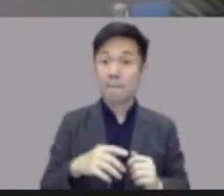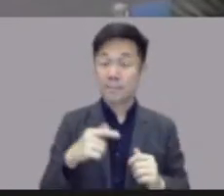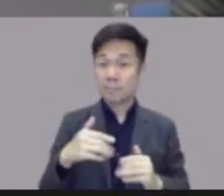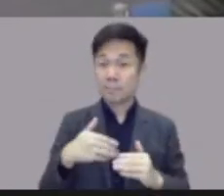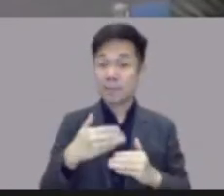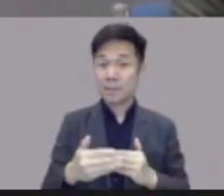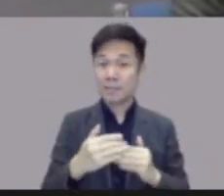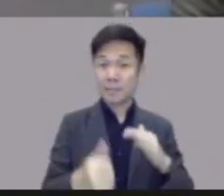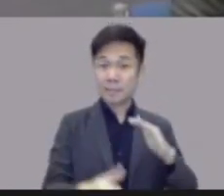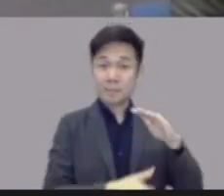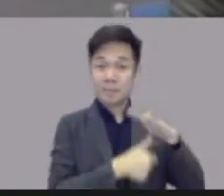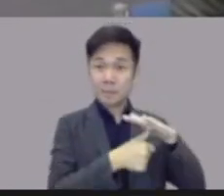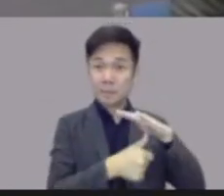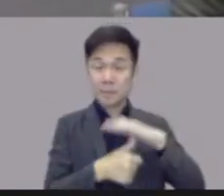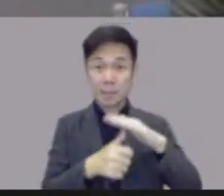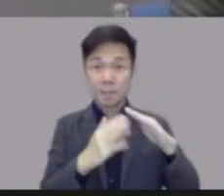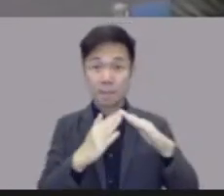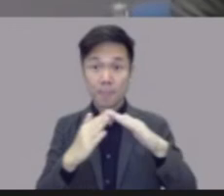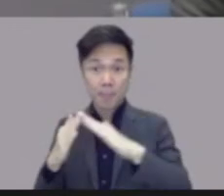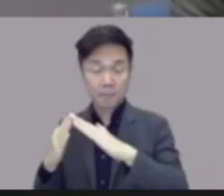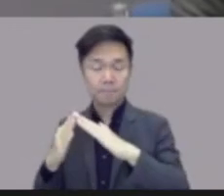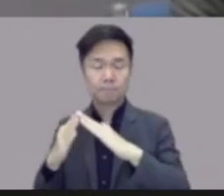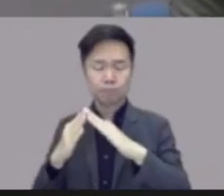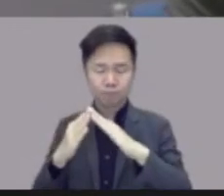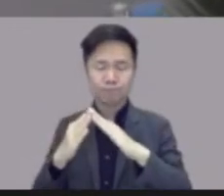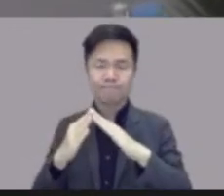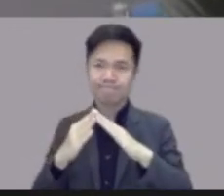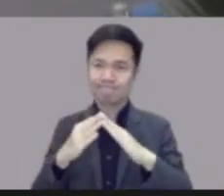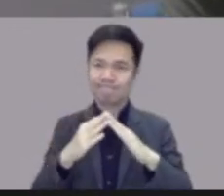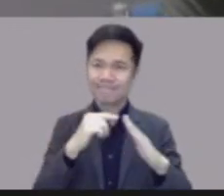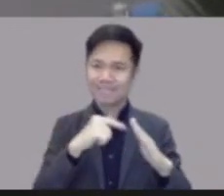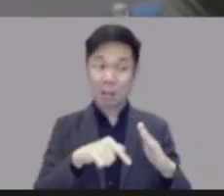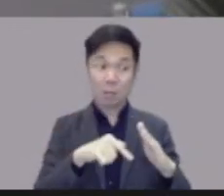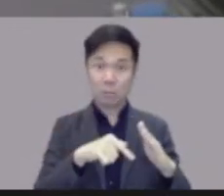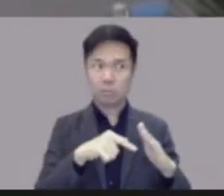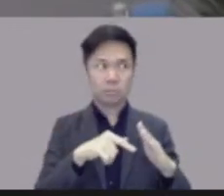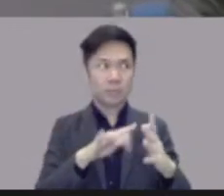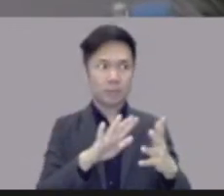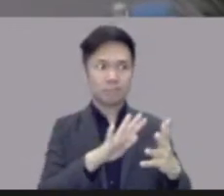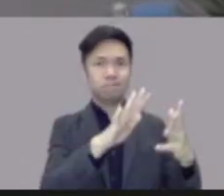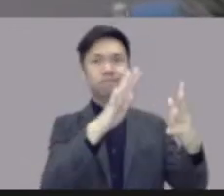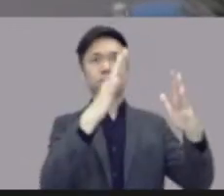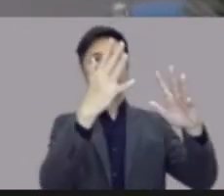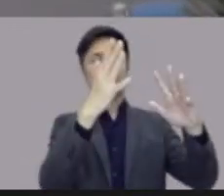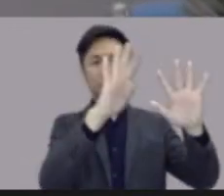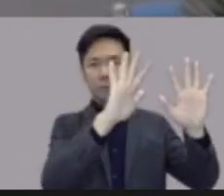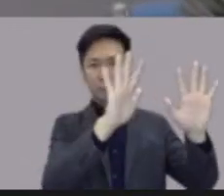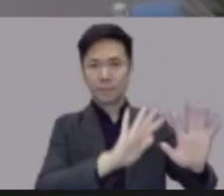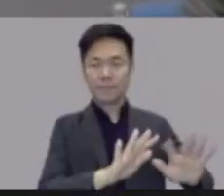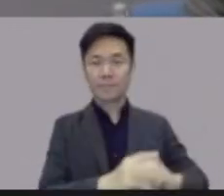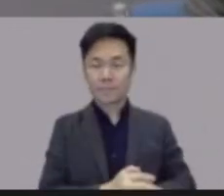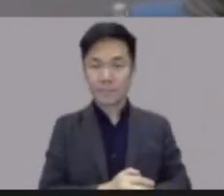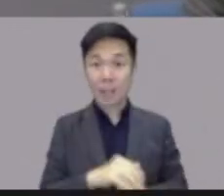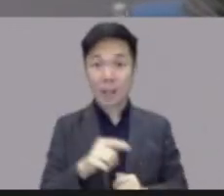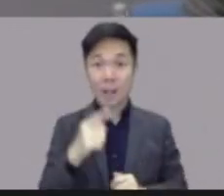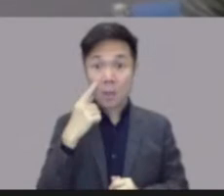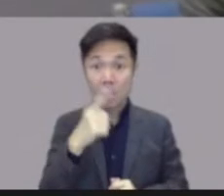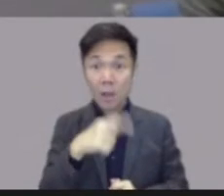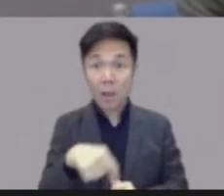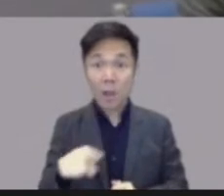cities and urban areas have been recognized as a source of climate forces urbanization without adequate planning